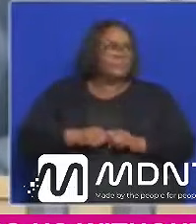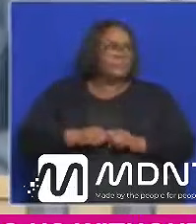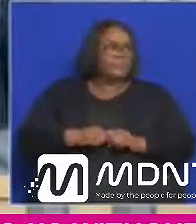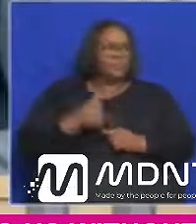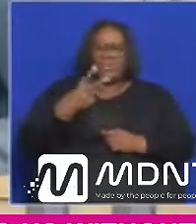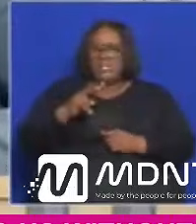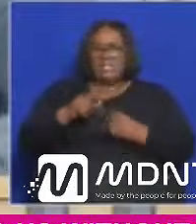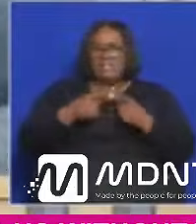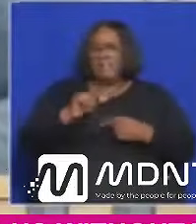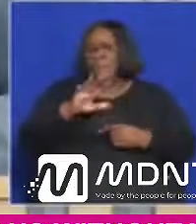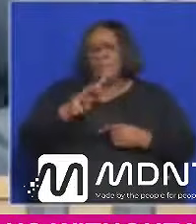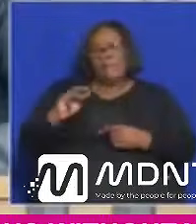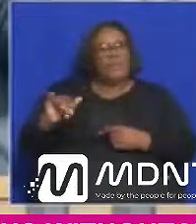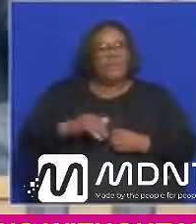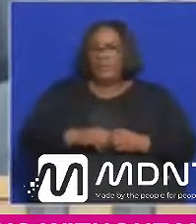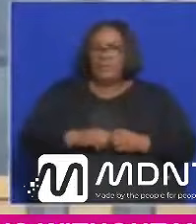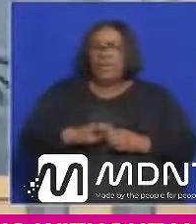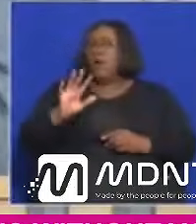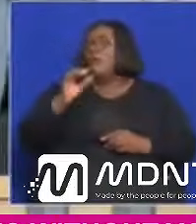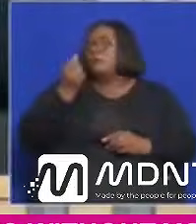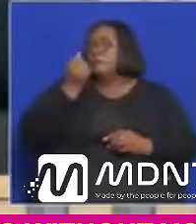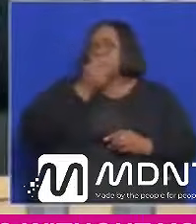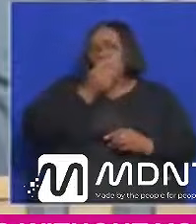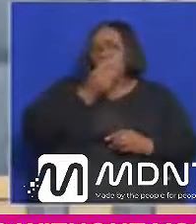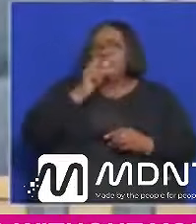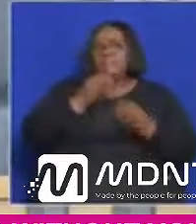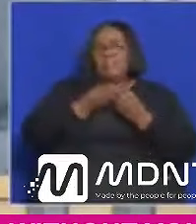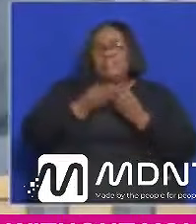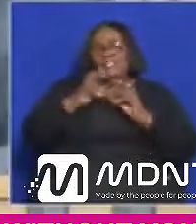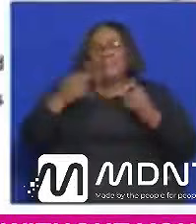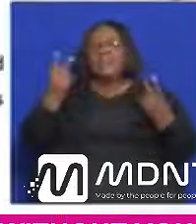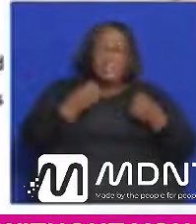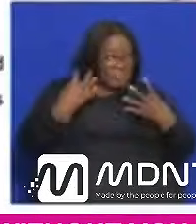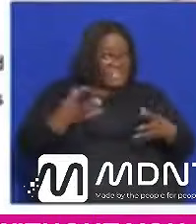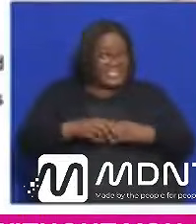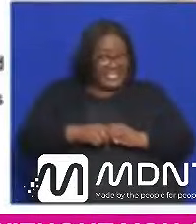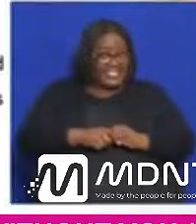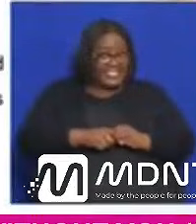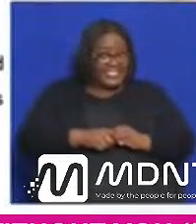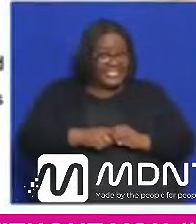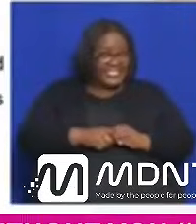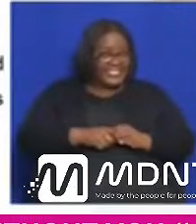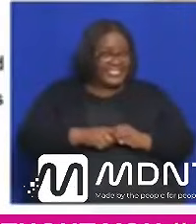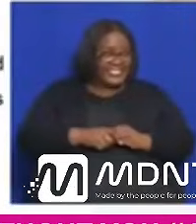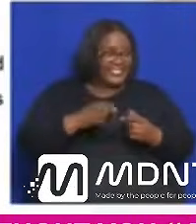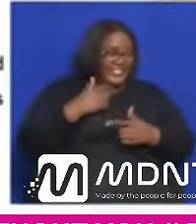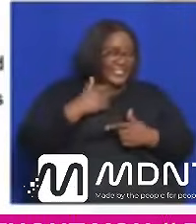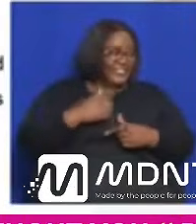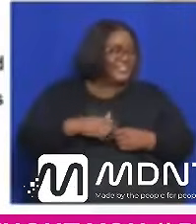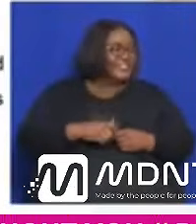million. Oh, no, it's something different. There are too many of them, huh? So that one, Mr. Matlala, goes